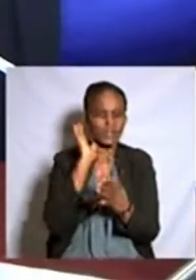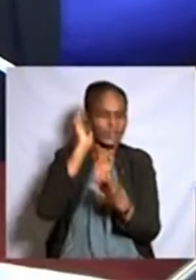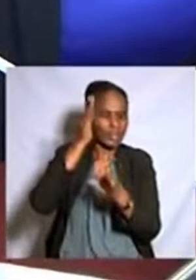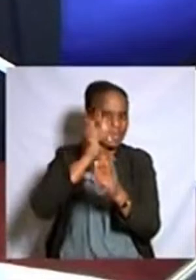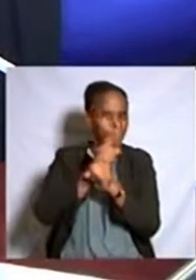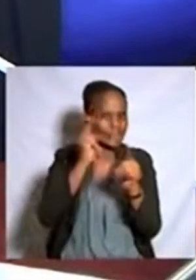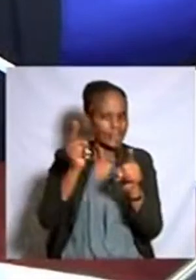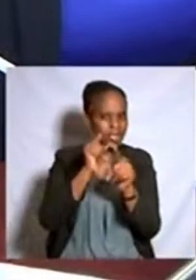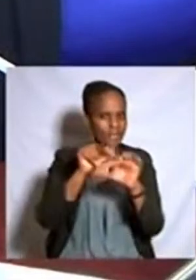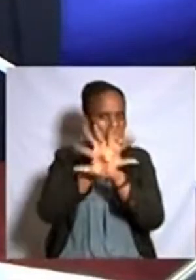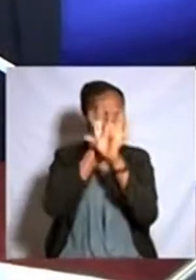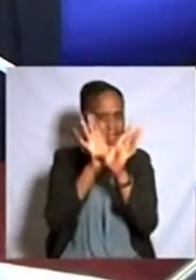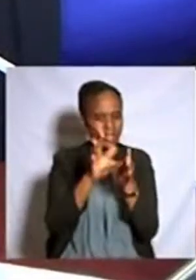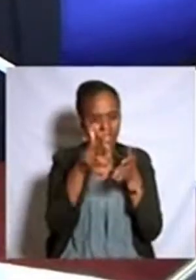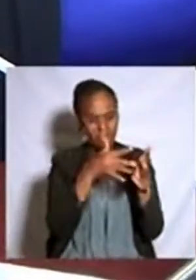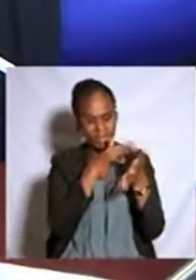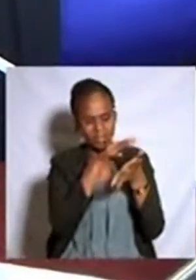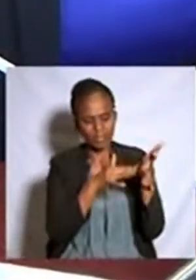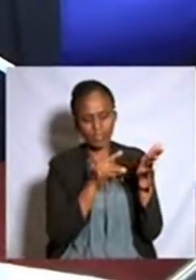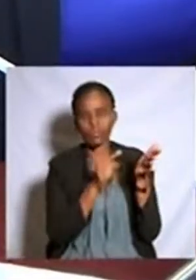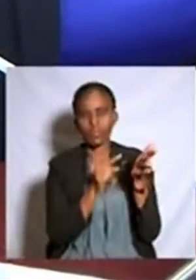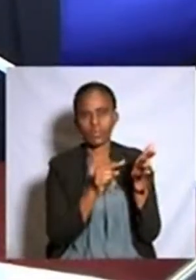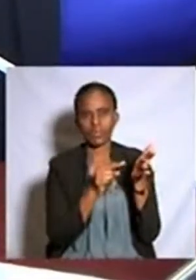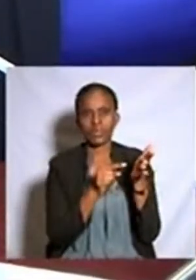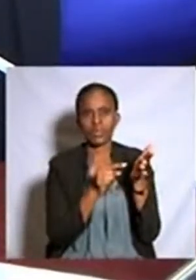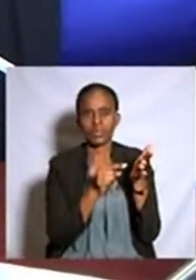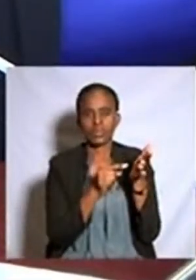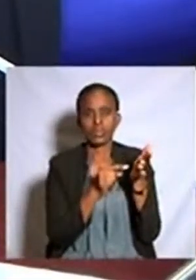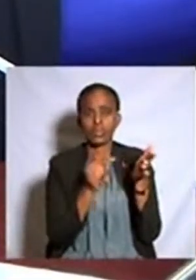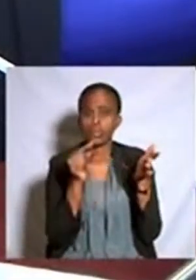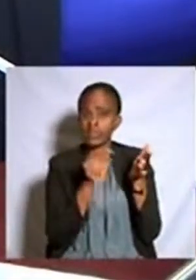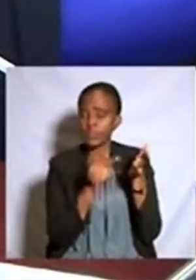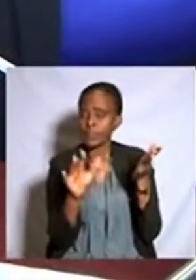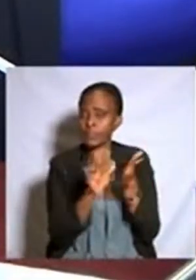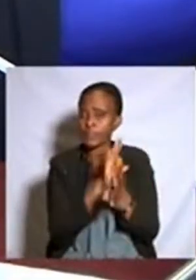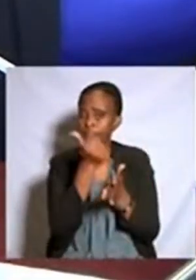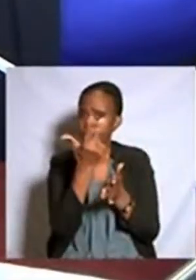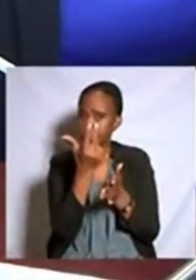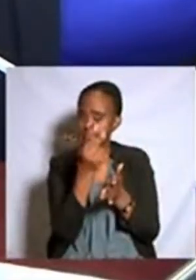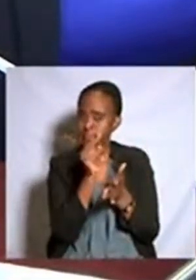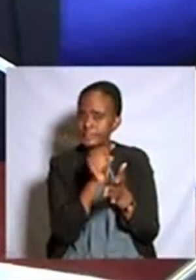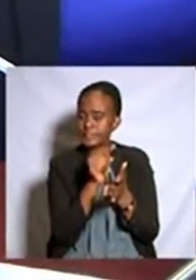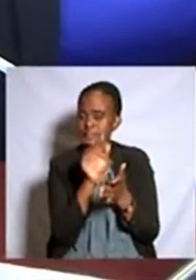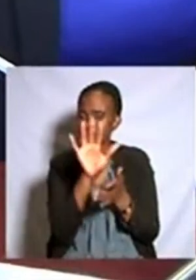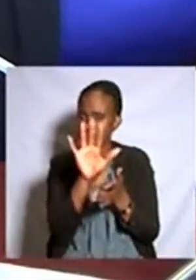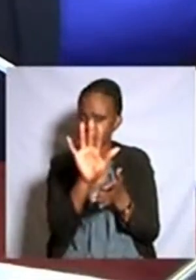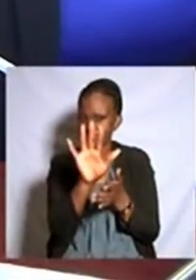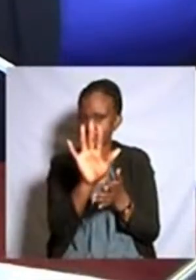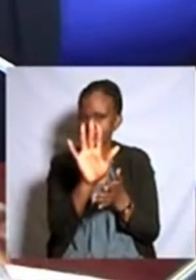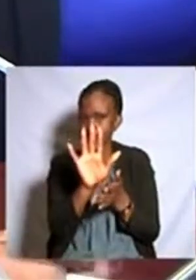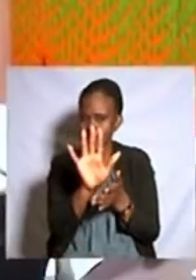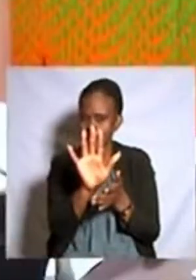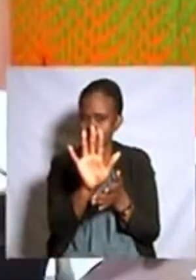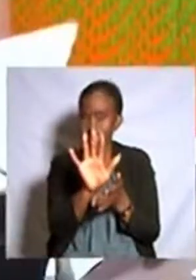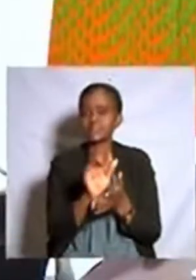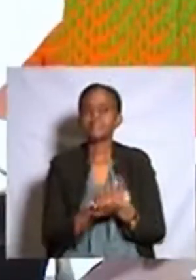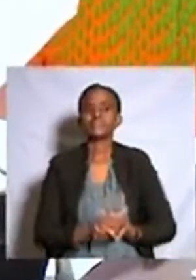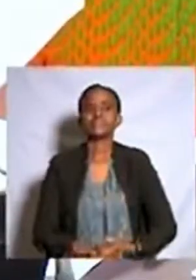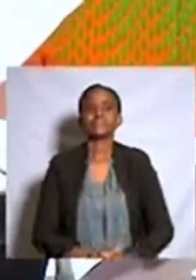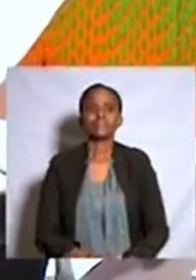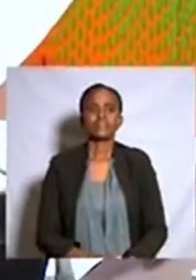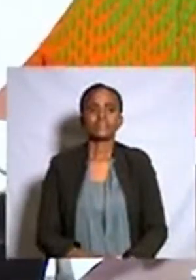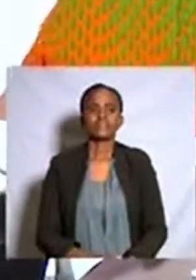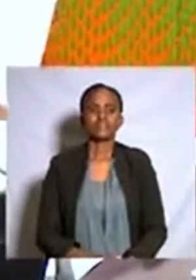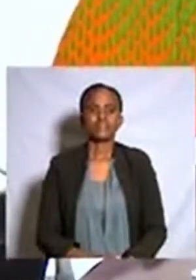correct the table on on page 13. Just hold on, witness.